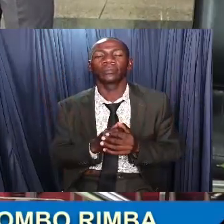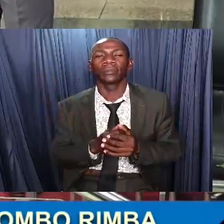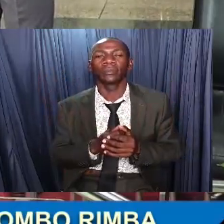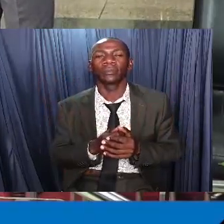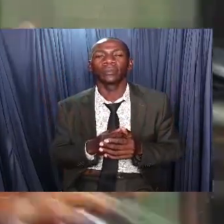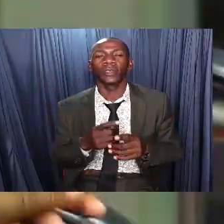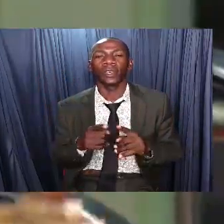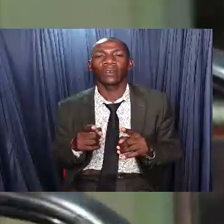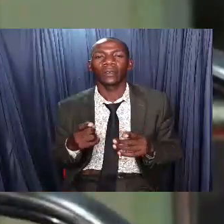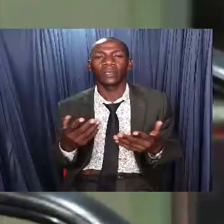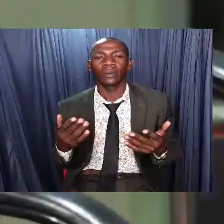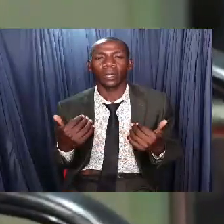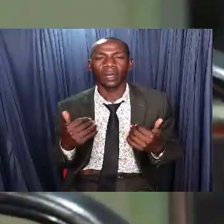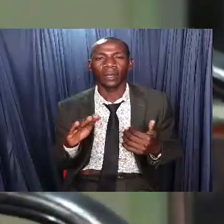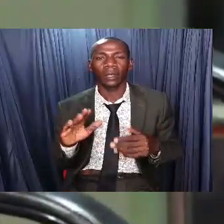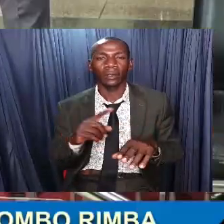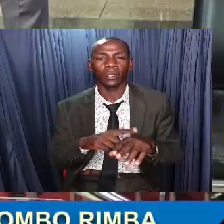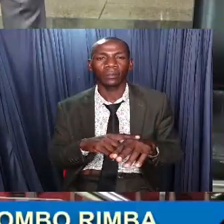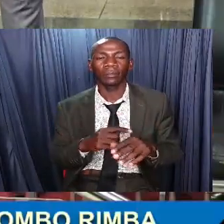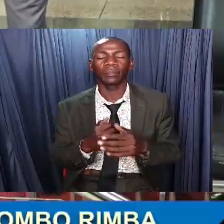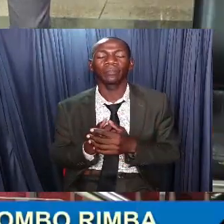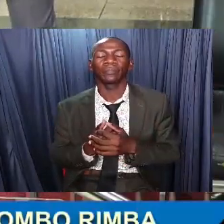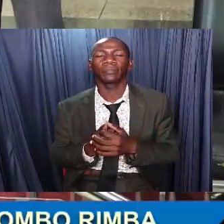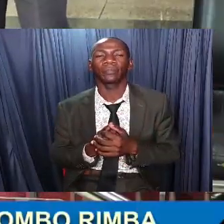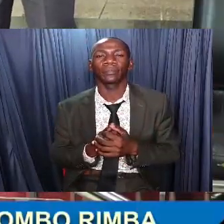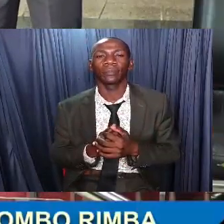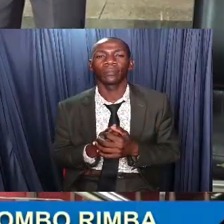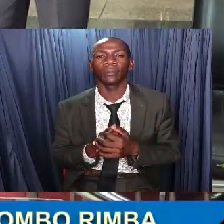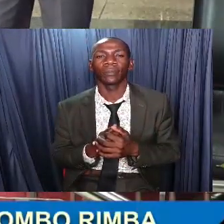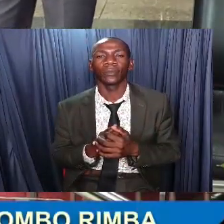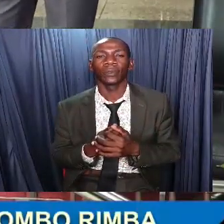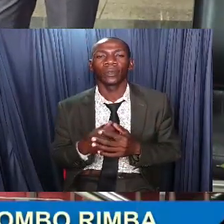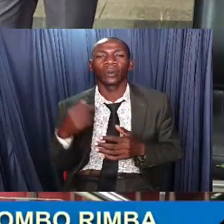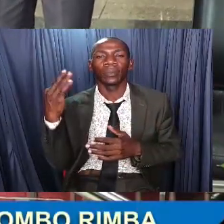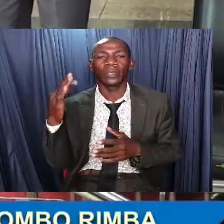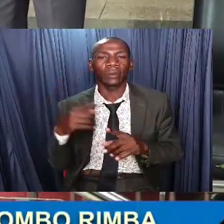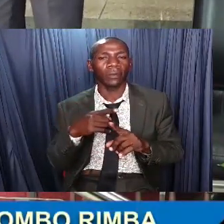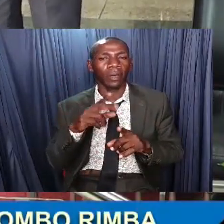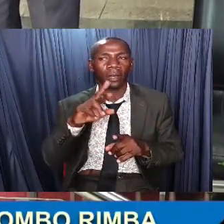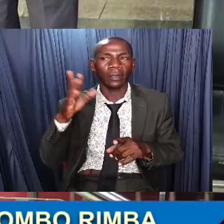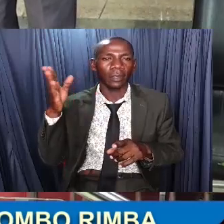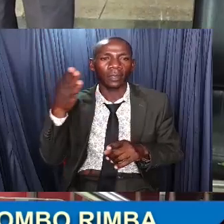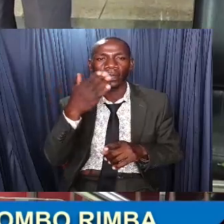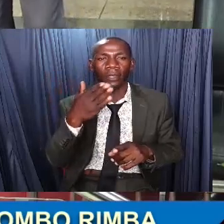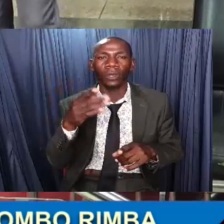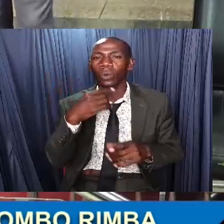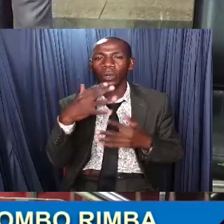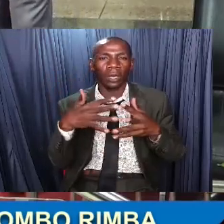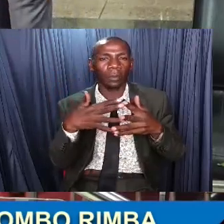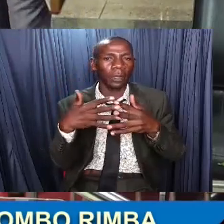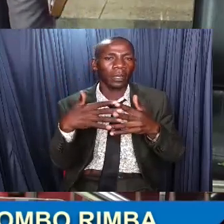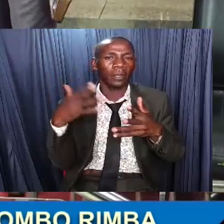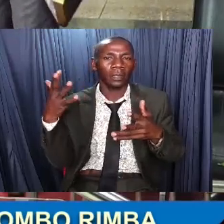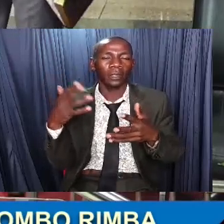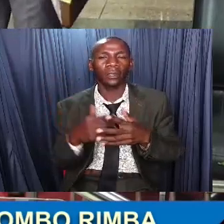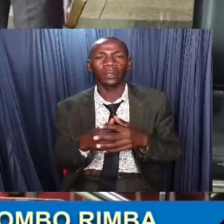Kila jambo na wakati wake. Everything has its own time. Wahubiri kule kote mliko. Preachers wherever you are. Na wewe uliye America. And you in